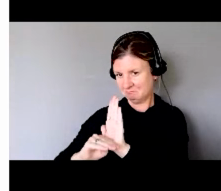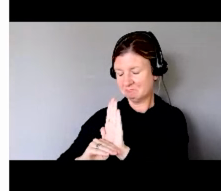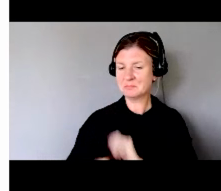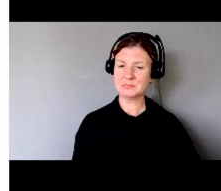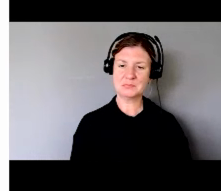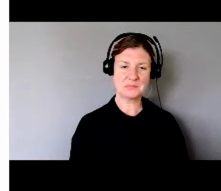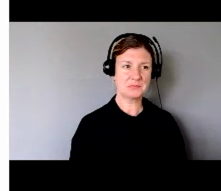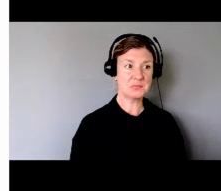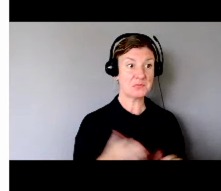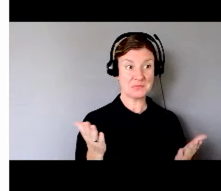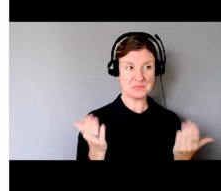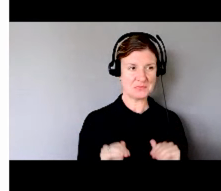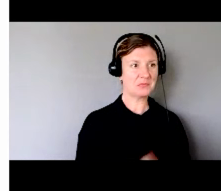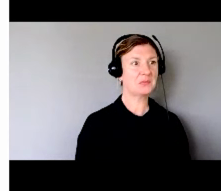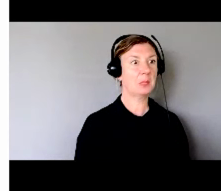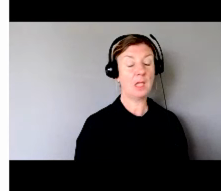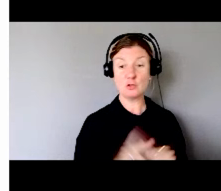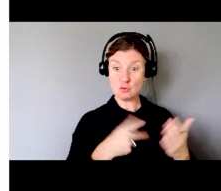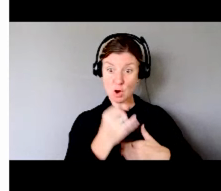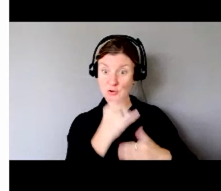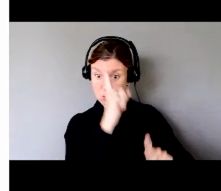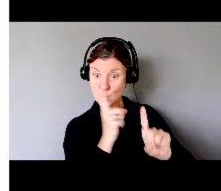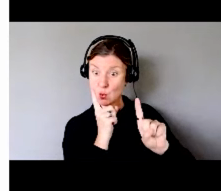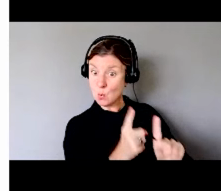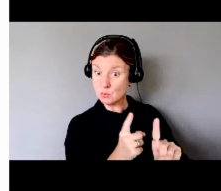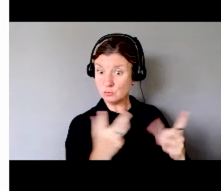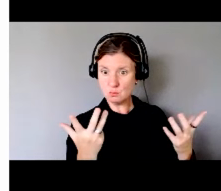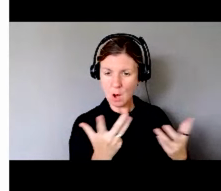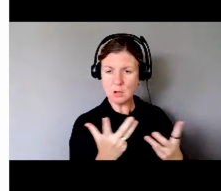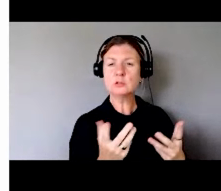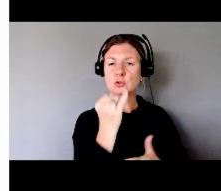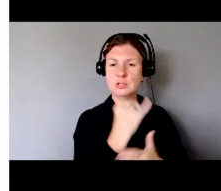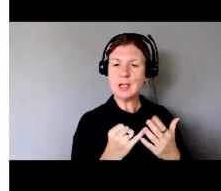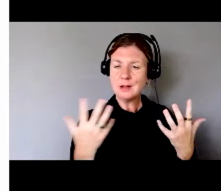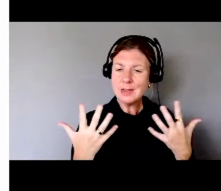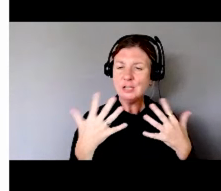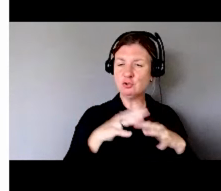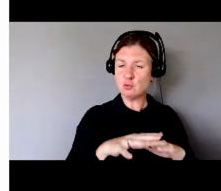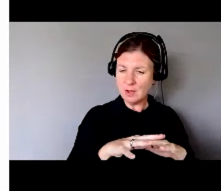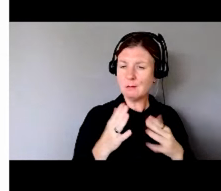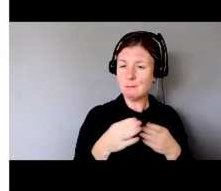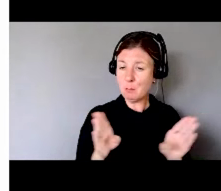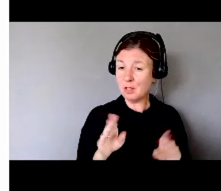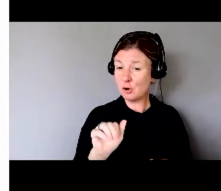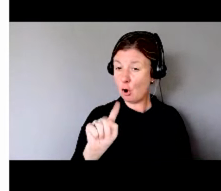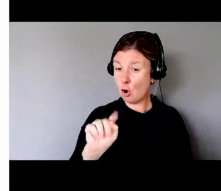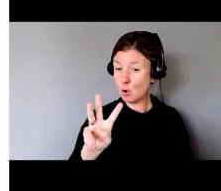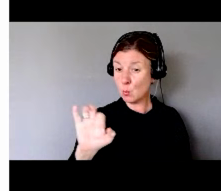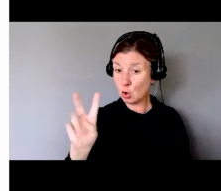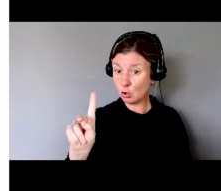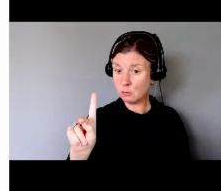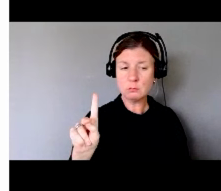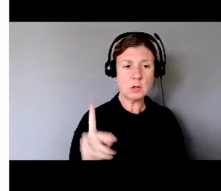The intent of this project is to design an integrated public artwork that creates more dynamic